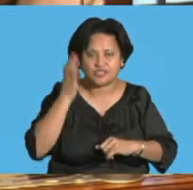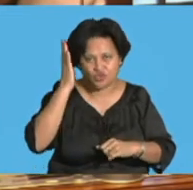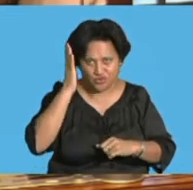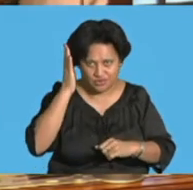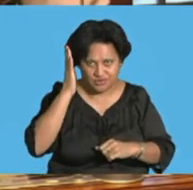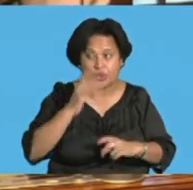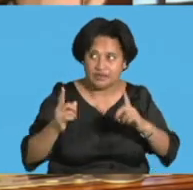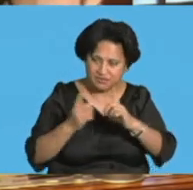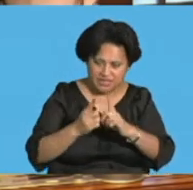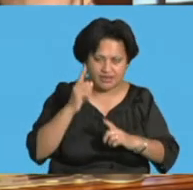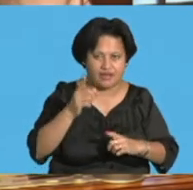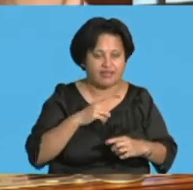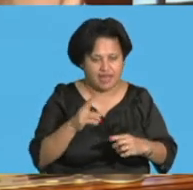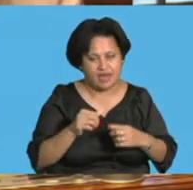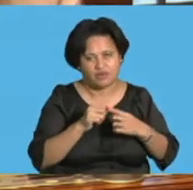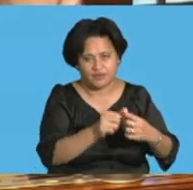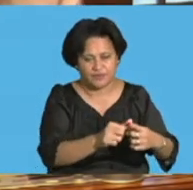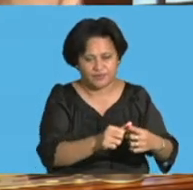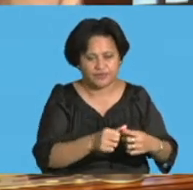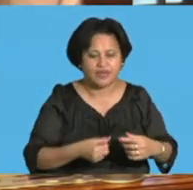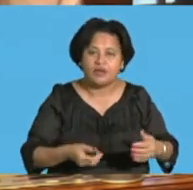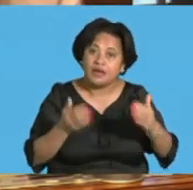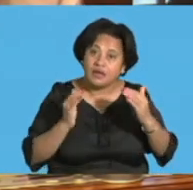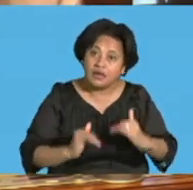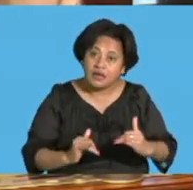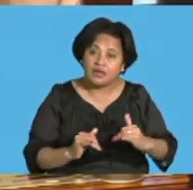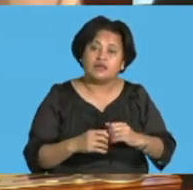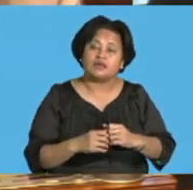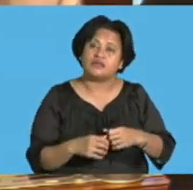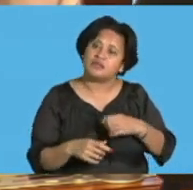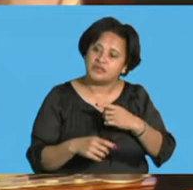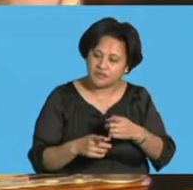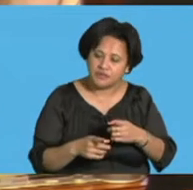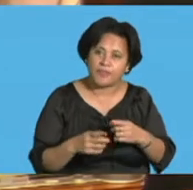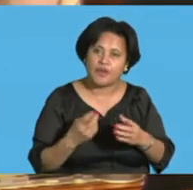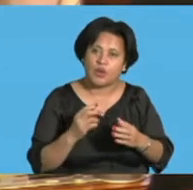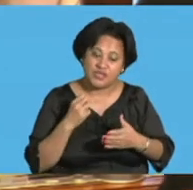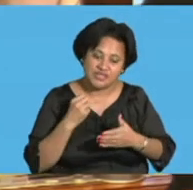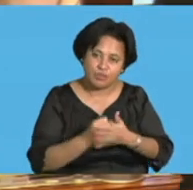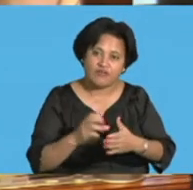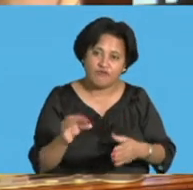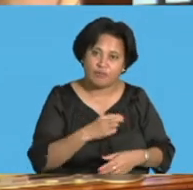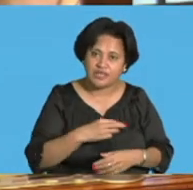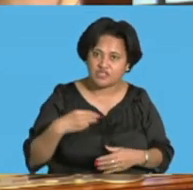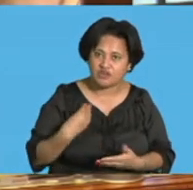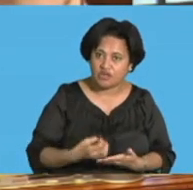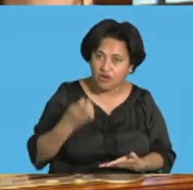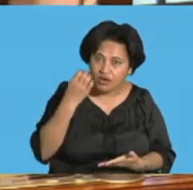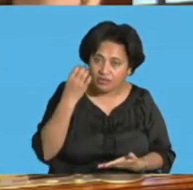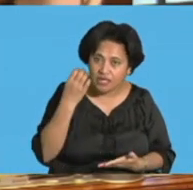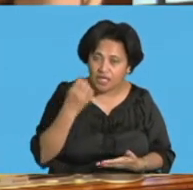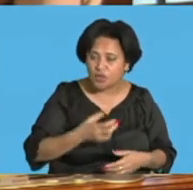In the new financial year, Mr. Speaker, greater impetus will be generated with the support of the Ministry of Economy. This will enable us to have a baseline